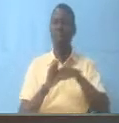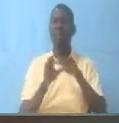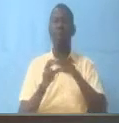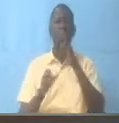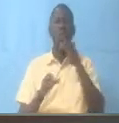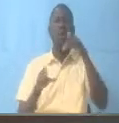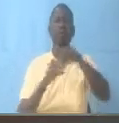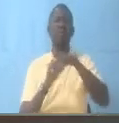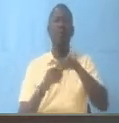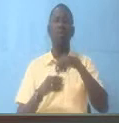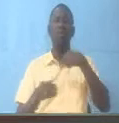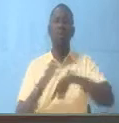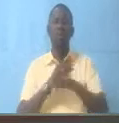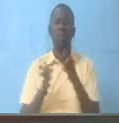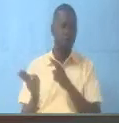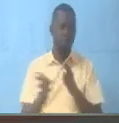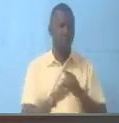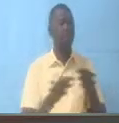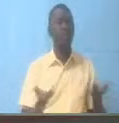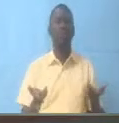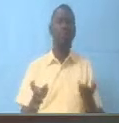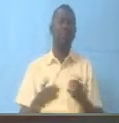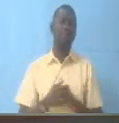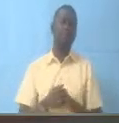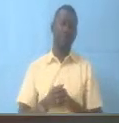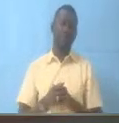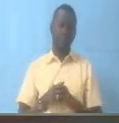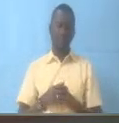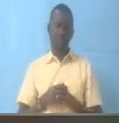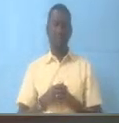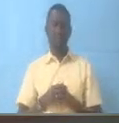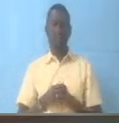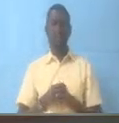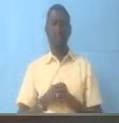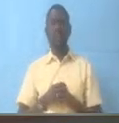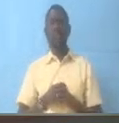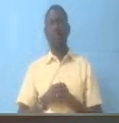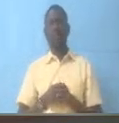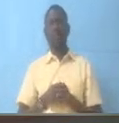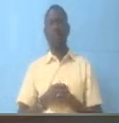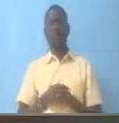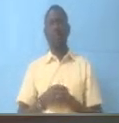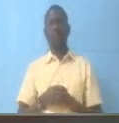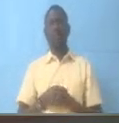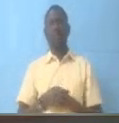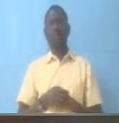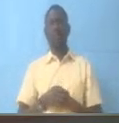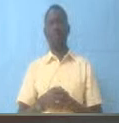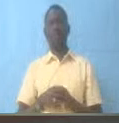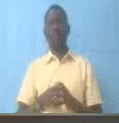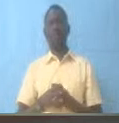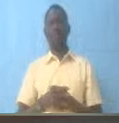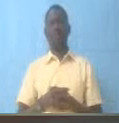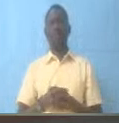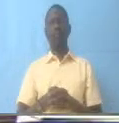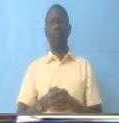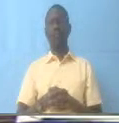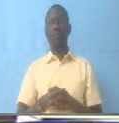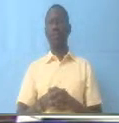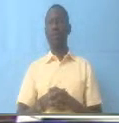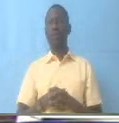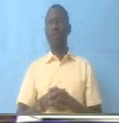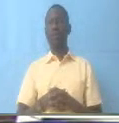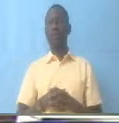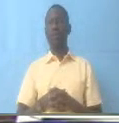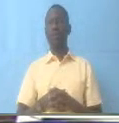woné ni dal buñ ci jappé ñen ñi di len atté da nga gis né dal dañay xajamal mbiri karangi gi ak seen taxaway ak yenen.